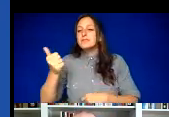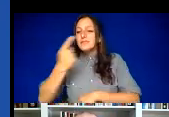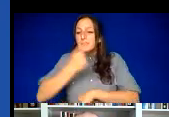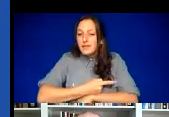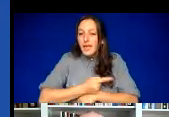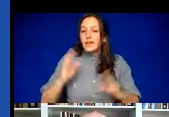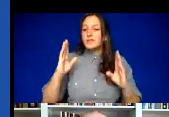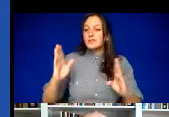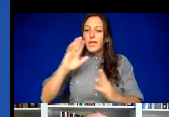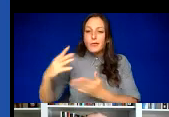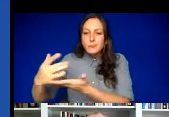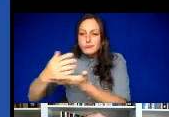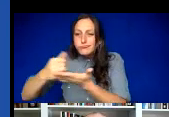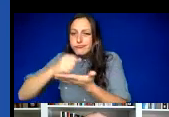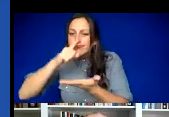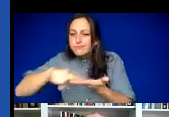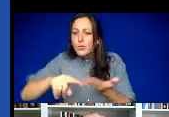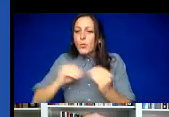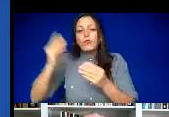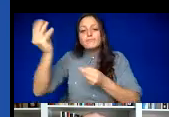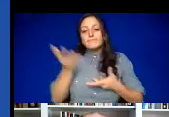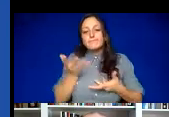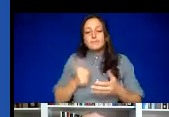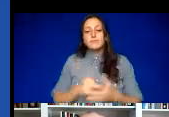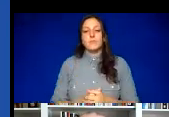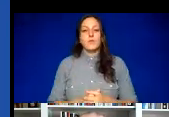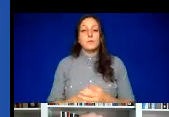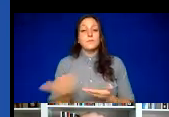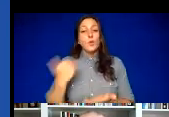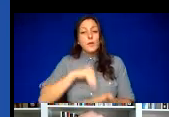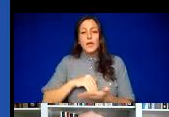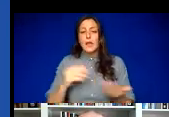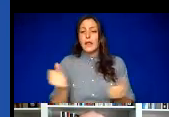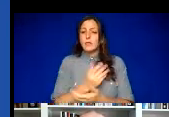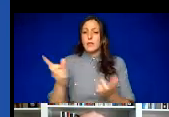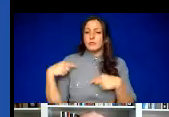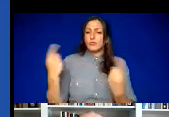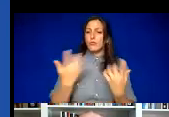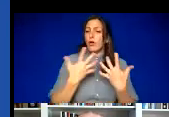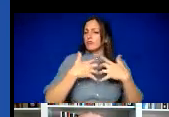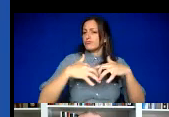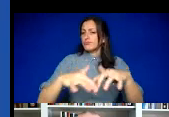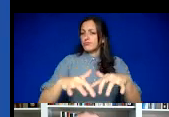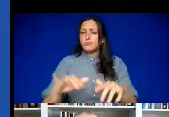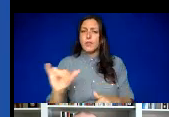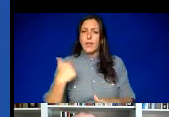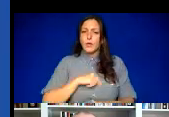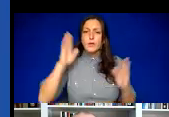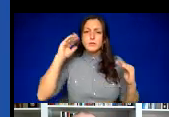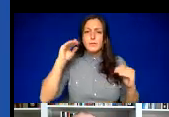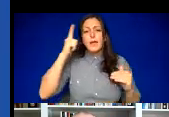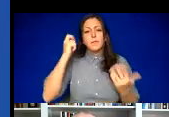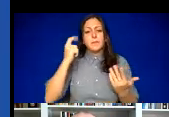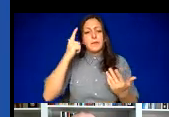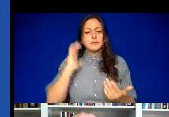data. Again, everything is working as expected in the sense that our oversight safety